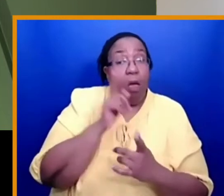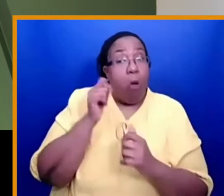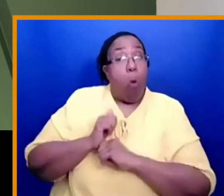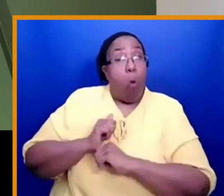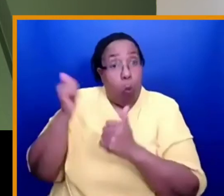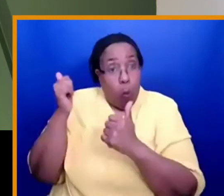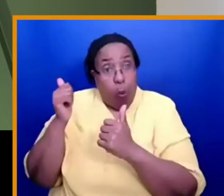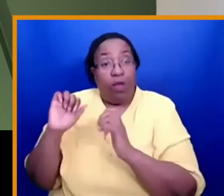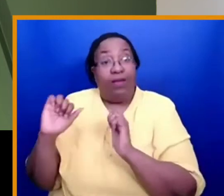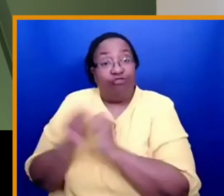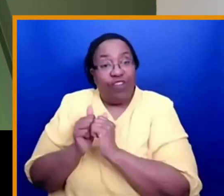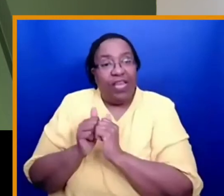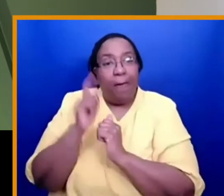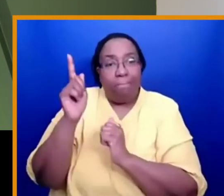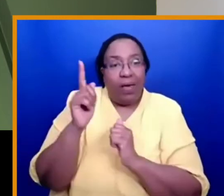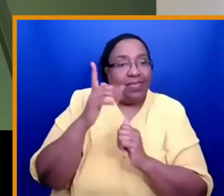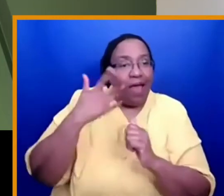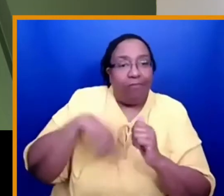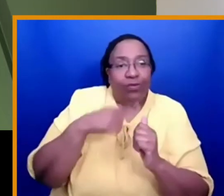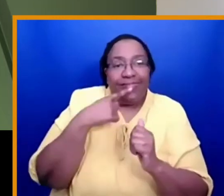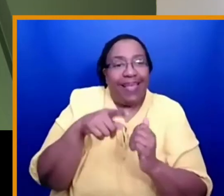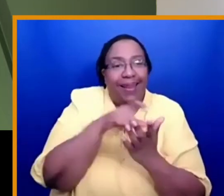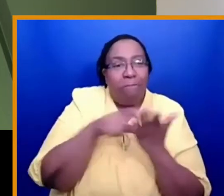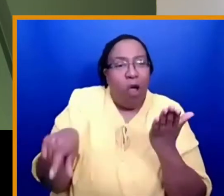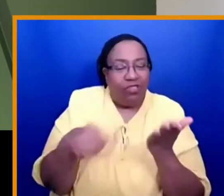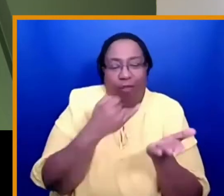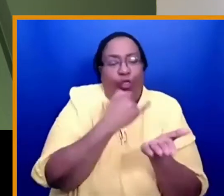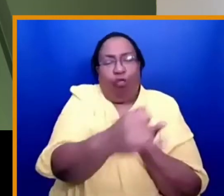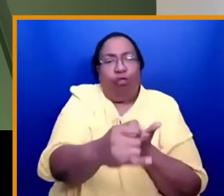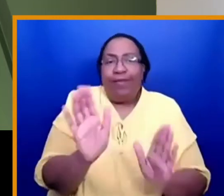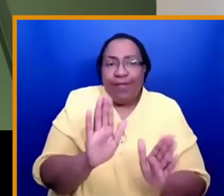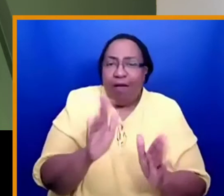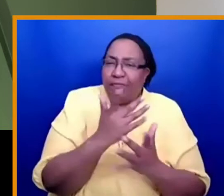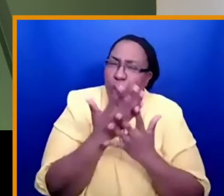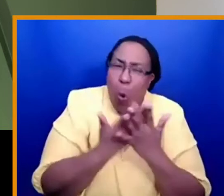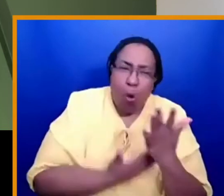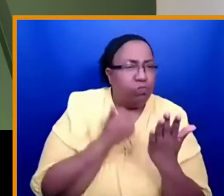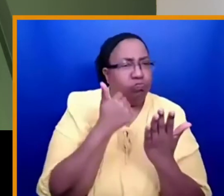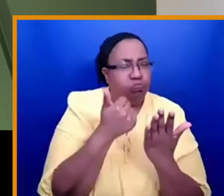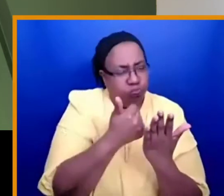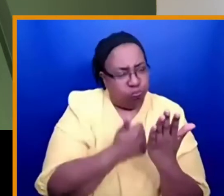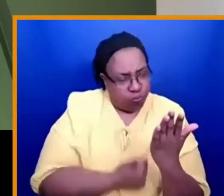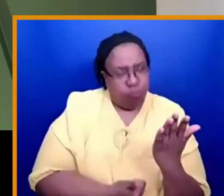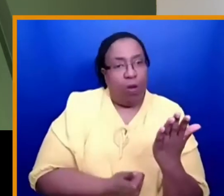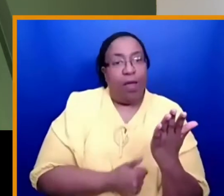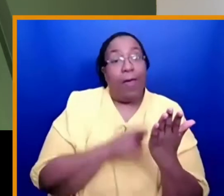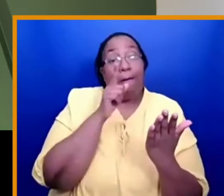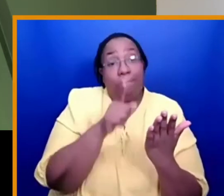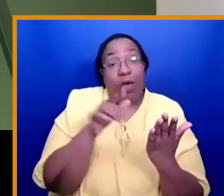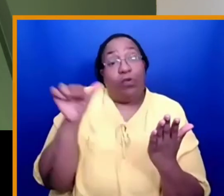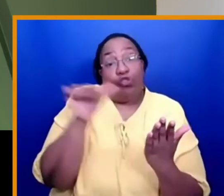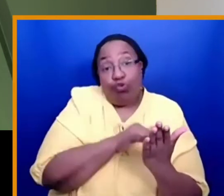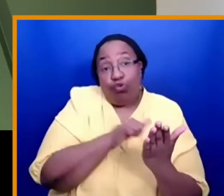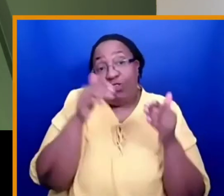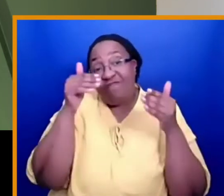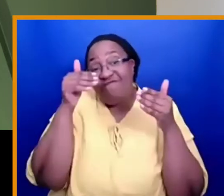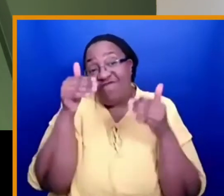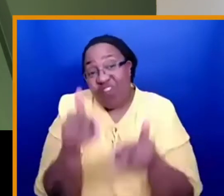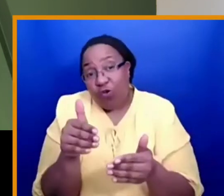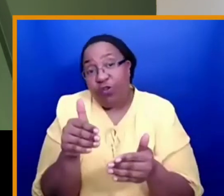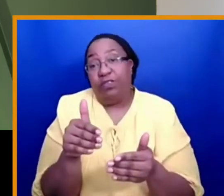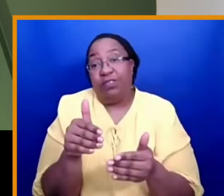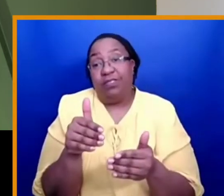motion. I'm not saying don't support this. There are lots of great things in it. But the motion should focus more on the measures within it designed